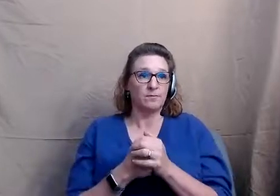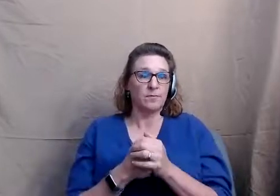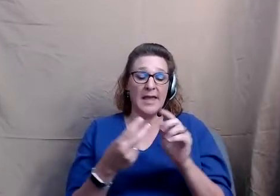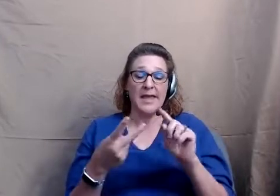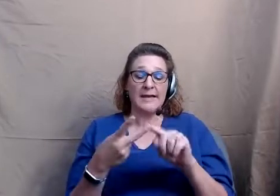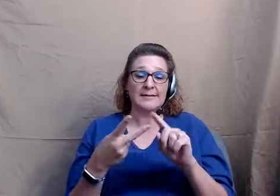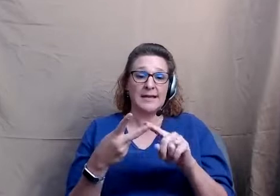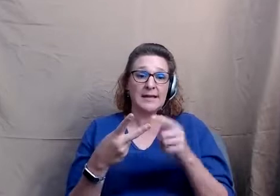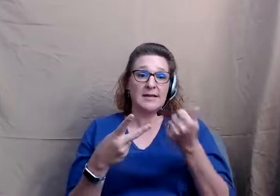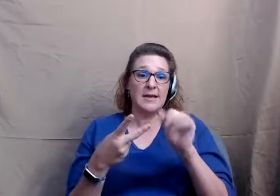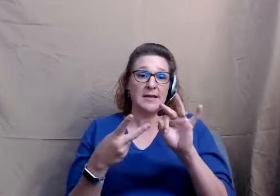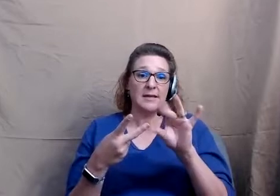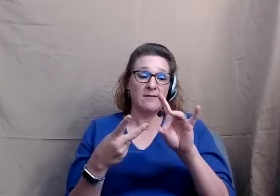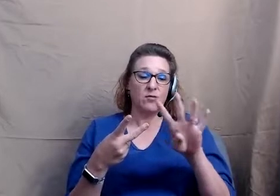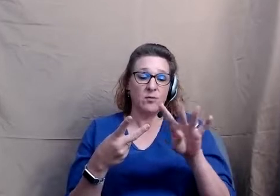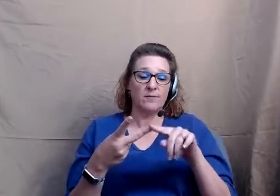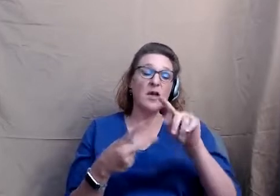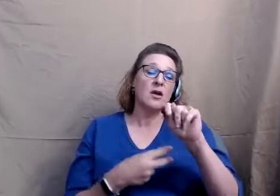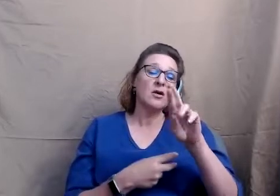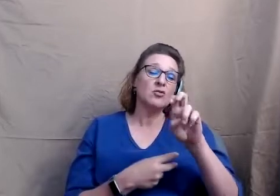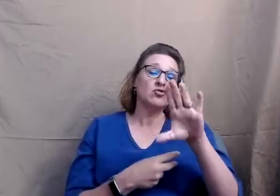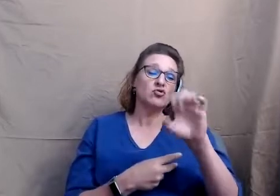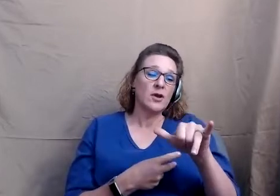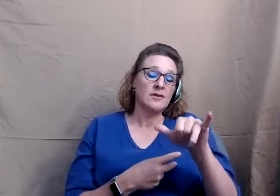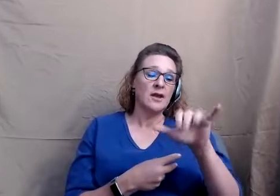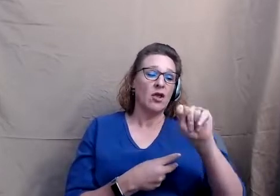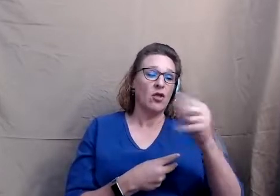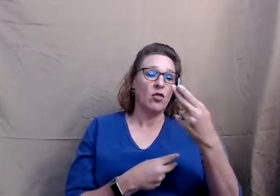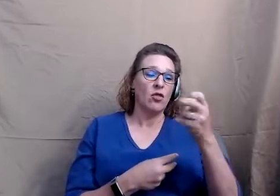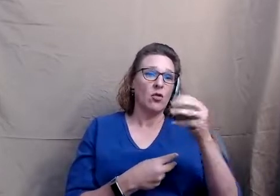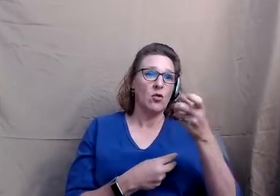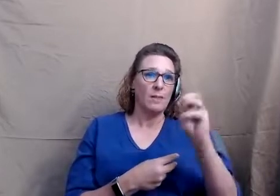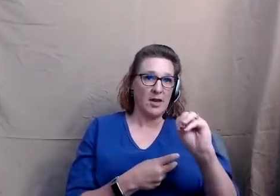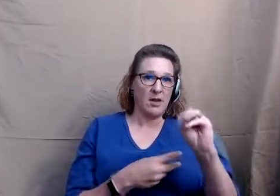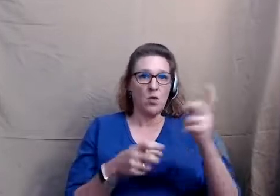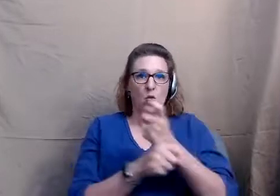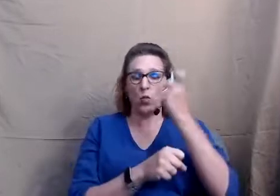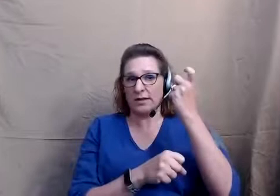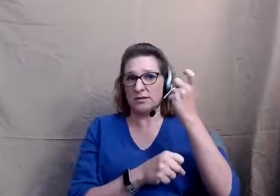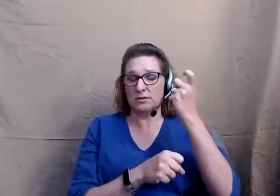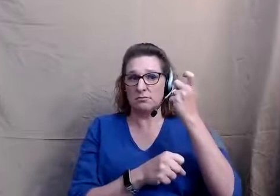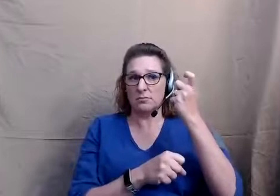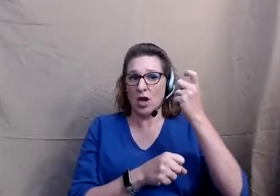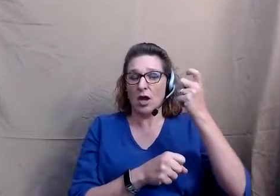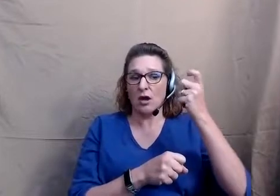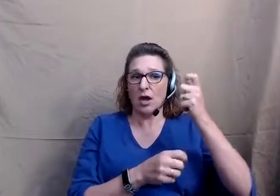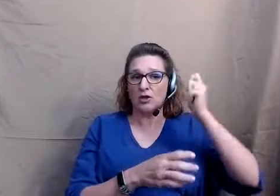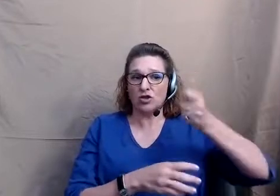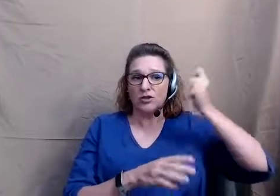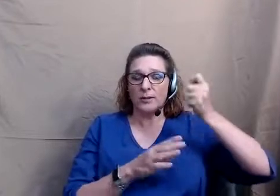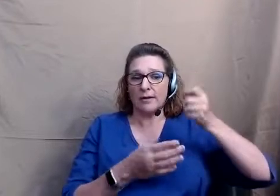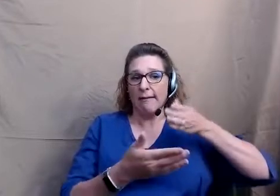is that Tracy Thurman wins a multi-million-dollar judgment against the syndicate after police